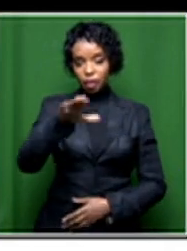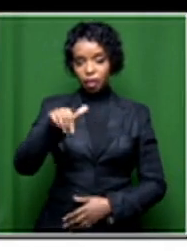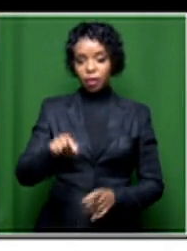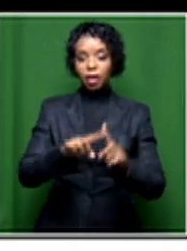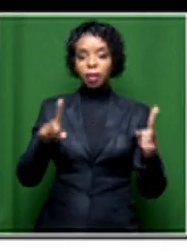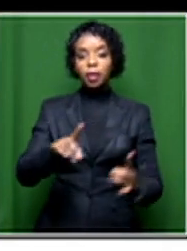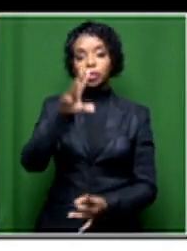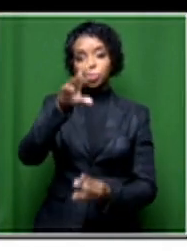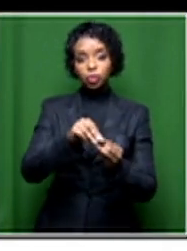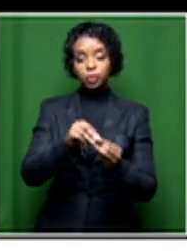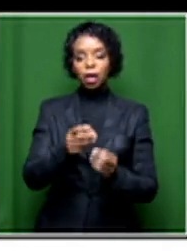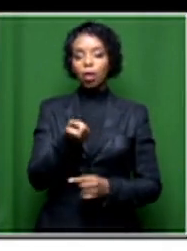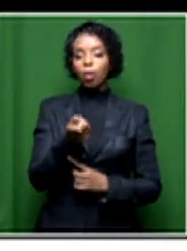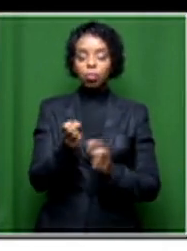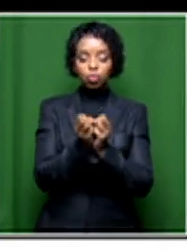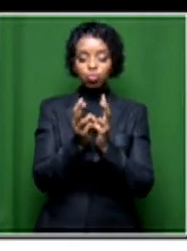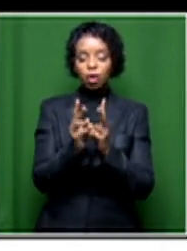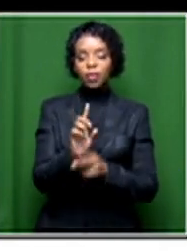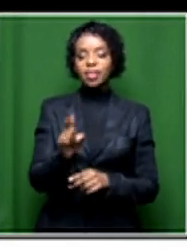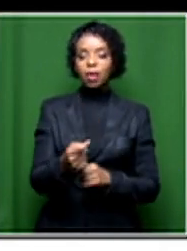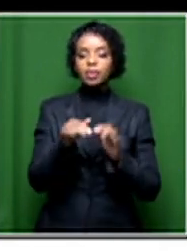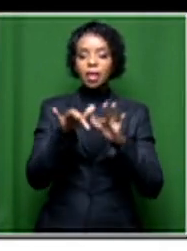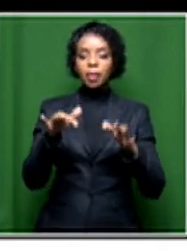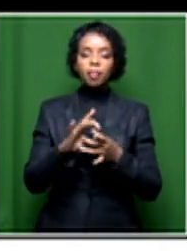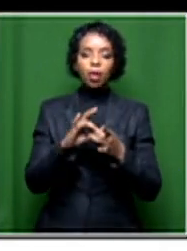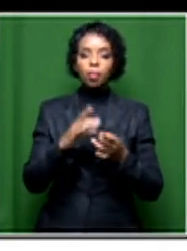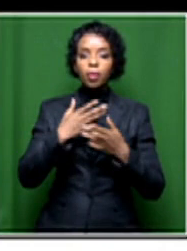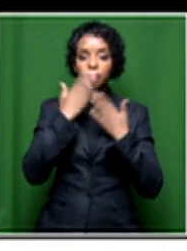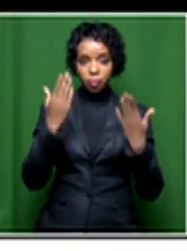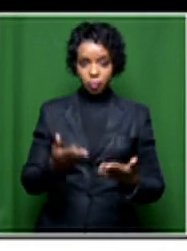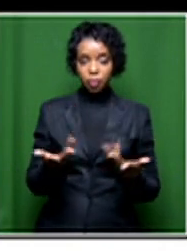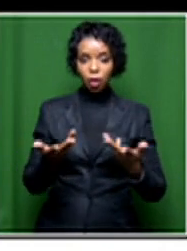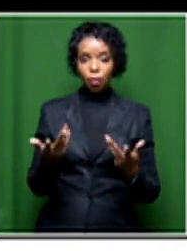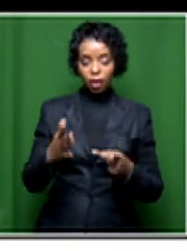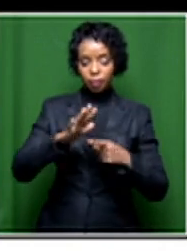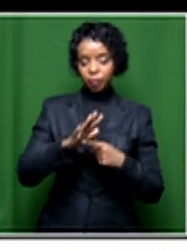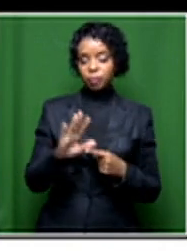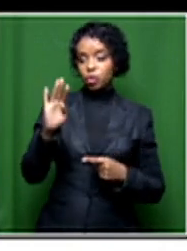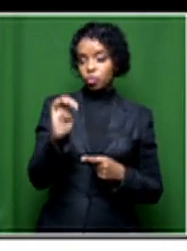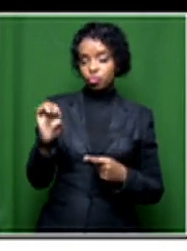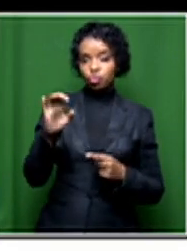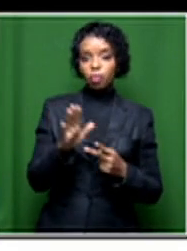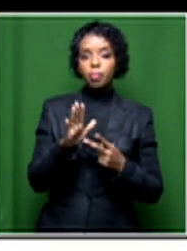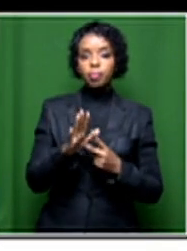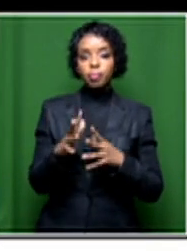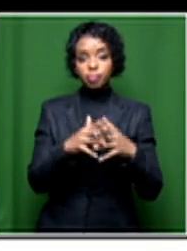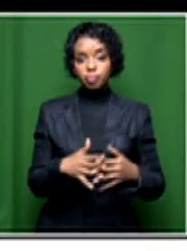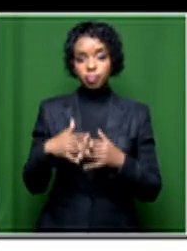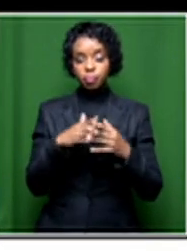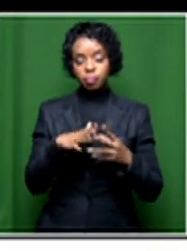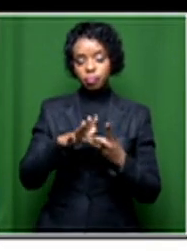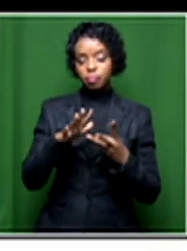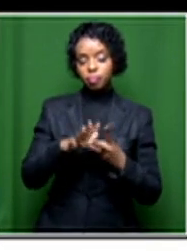almost 12,000 homeless people all across Europe, the United States, and in the refugee camps in